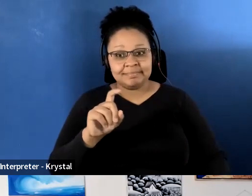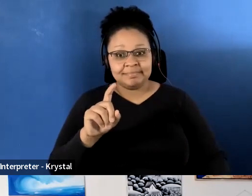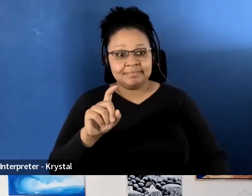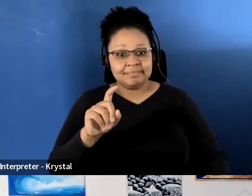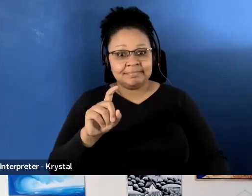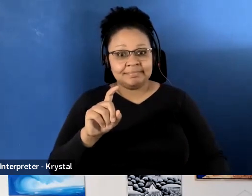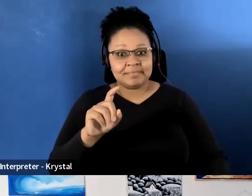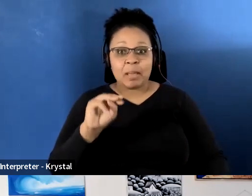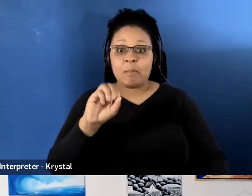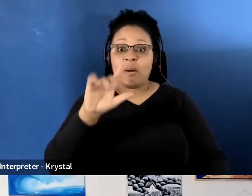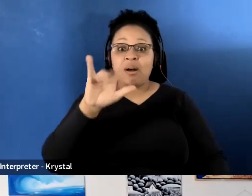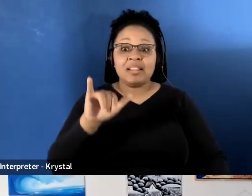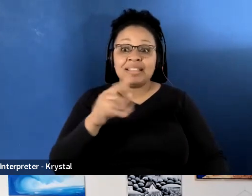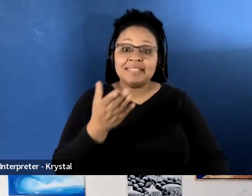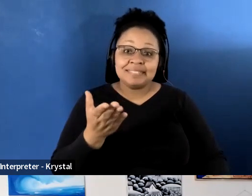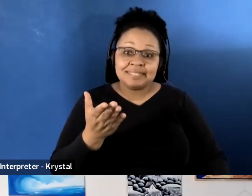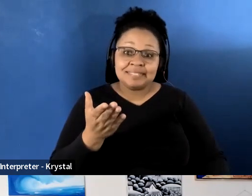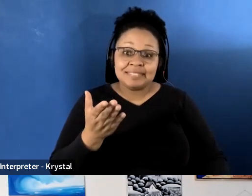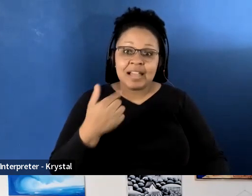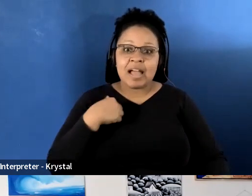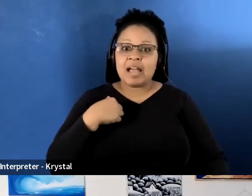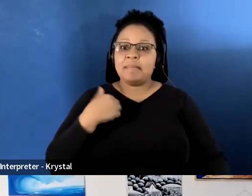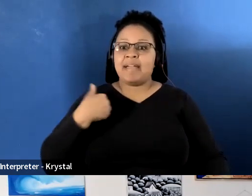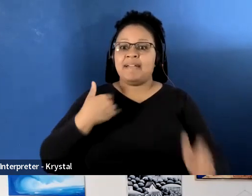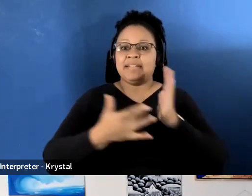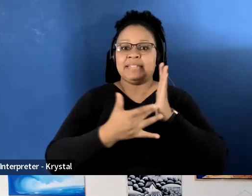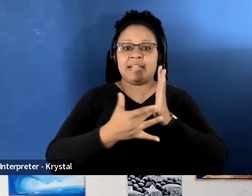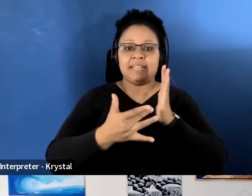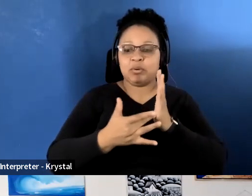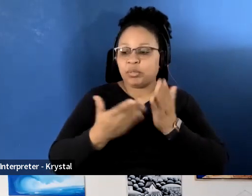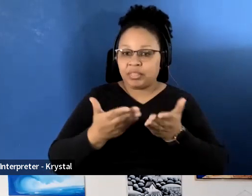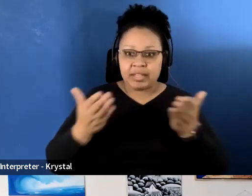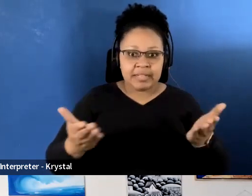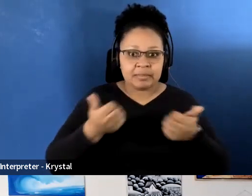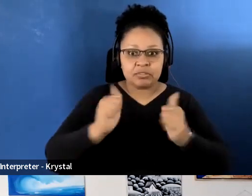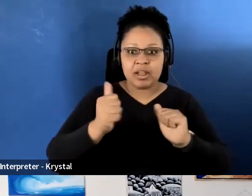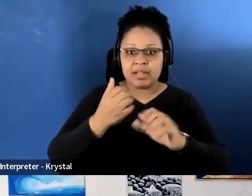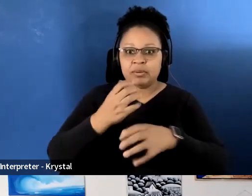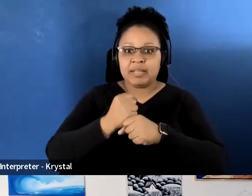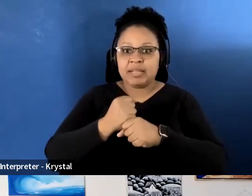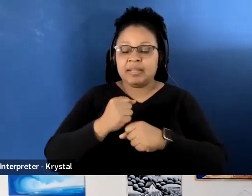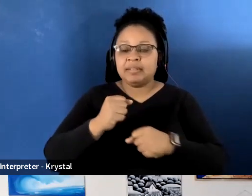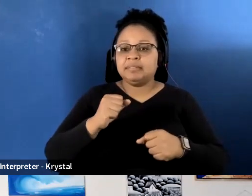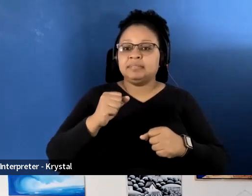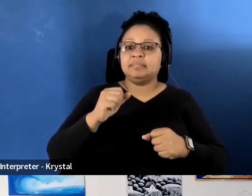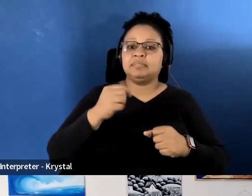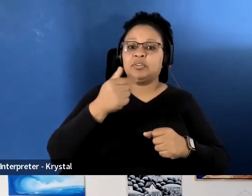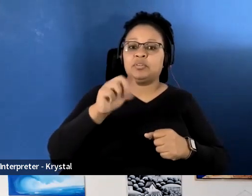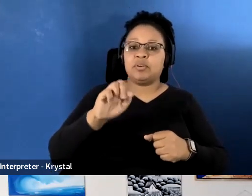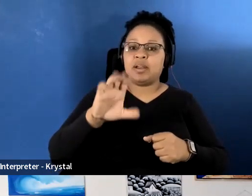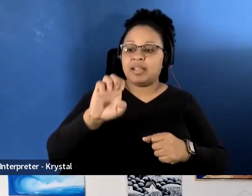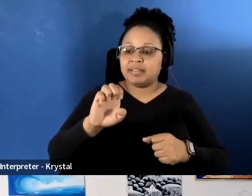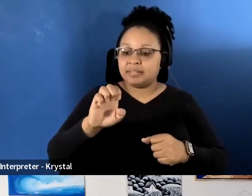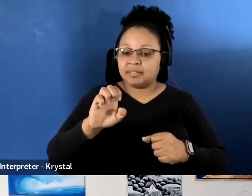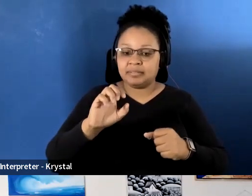Molly, I want to hear Oh, from you. sorry. I am having some technical things here. I'm trying to get Grace's site up and get it saved. Sorry